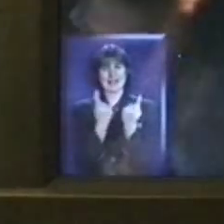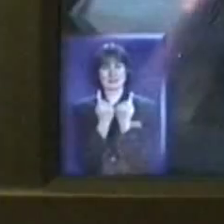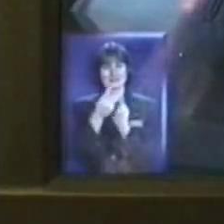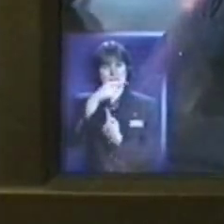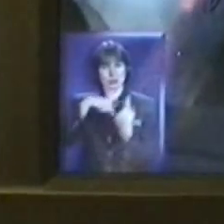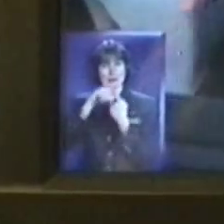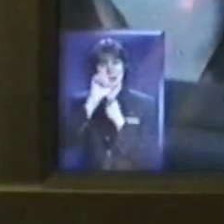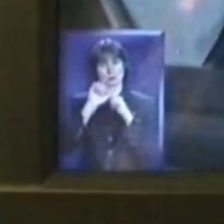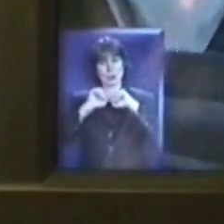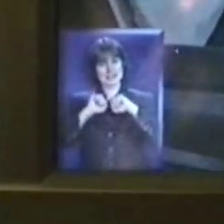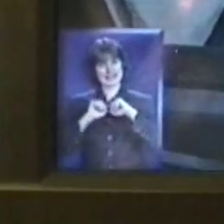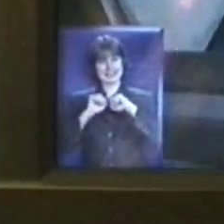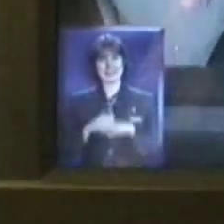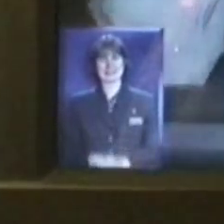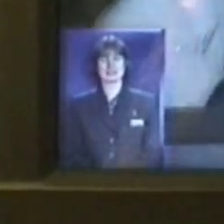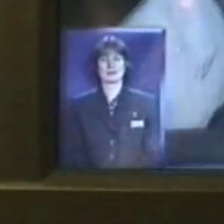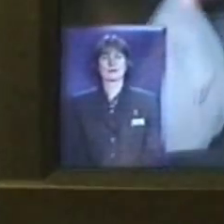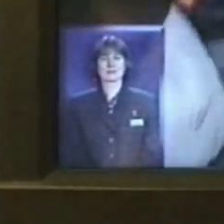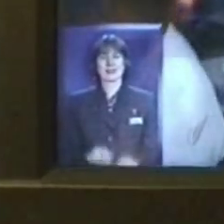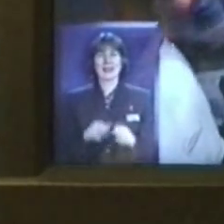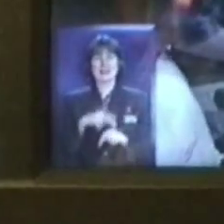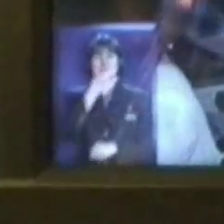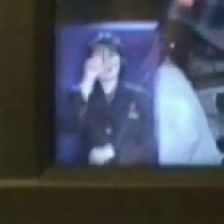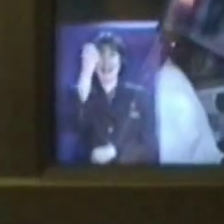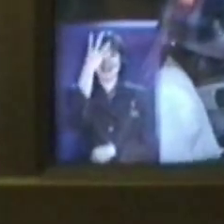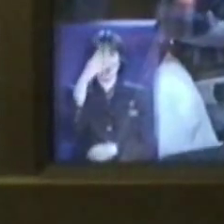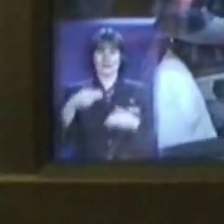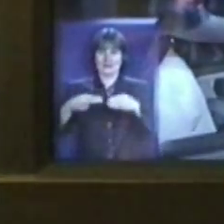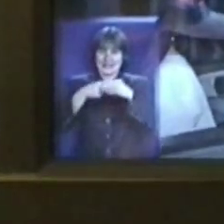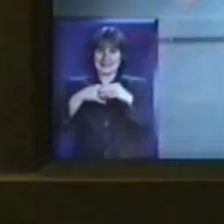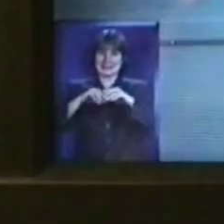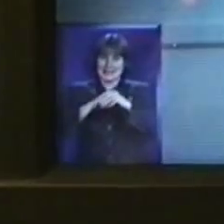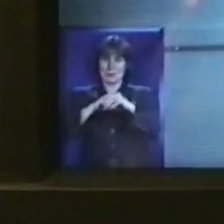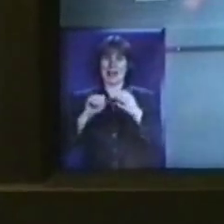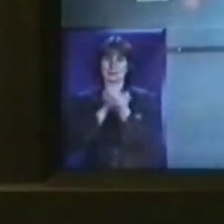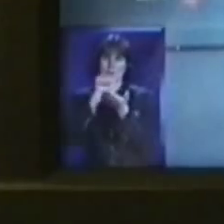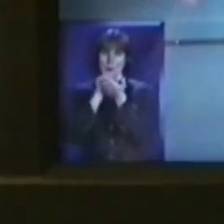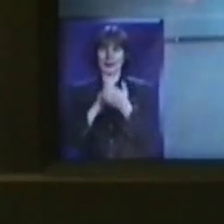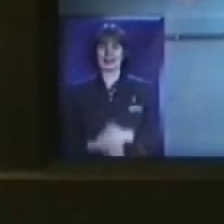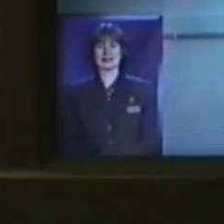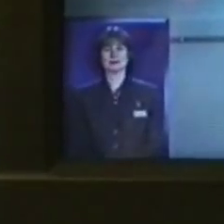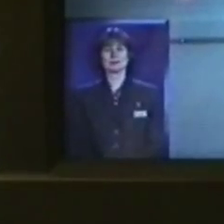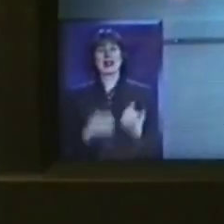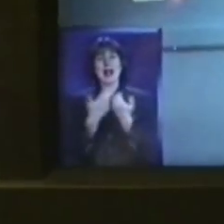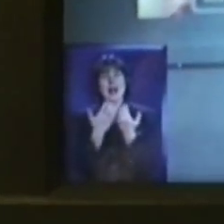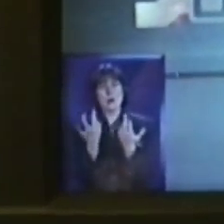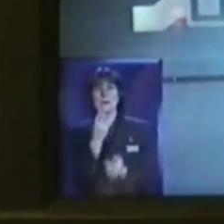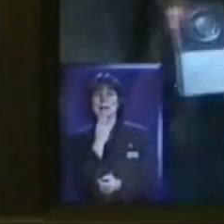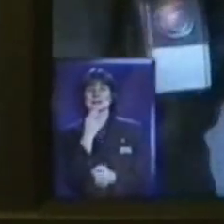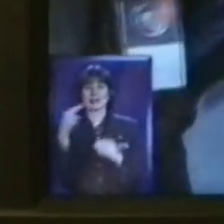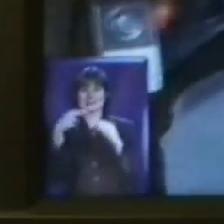Let's look first at the safety features immediately around your seat. Whenever the sign is on, fasten your seatbelt securely.